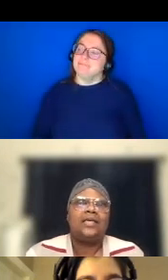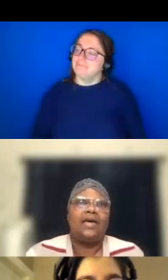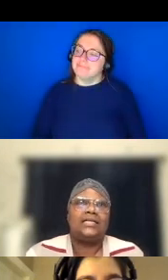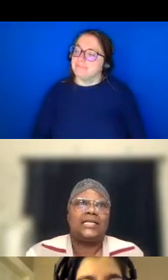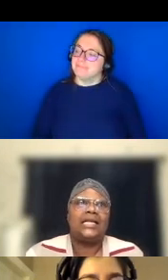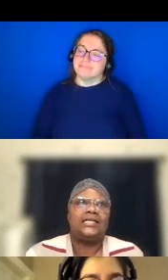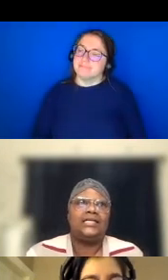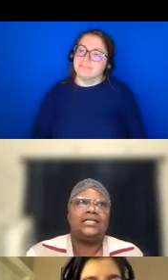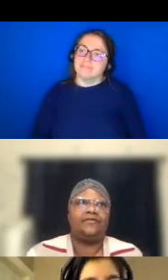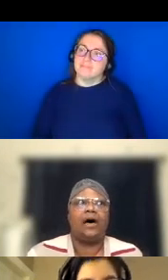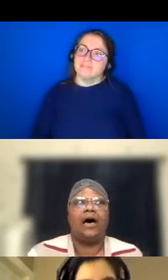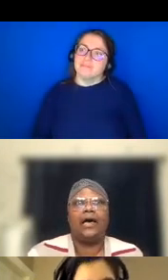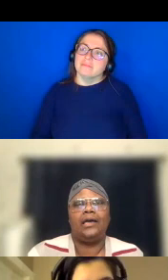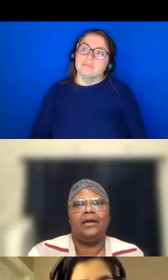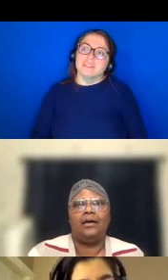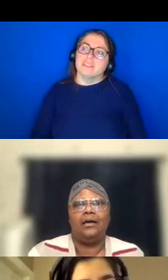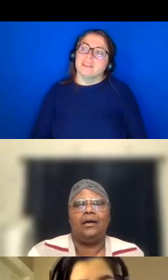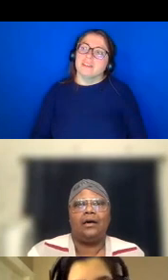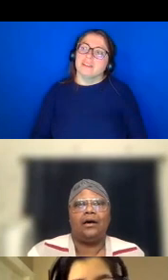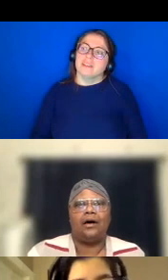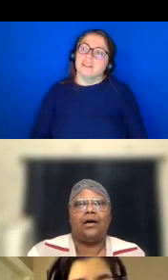cases that tend to defy